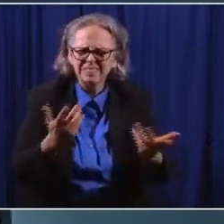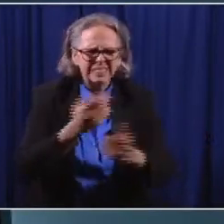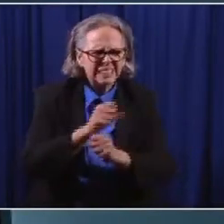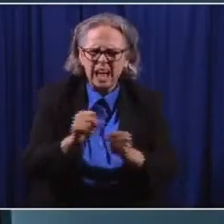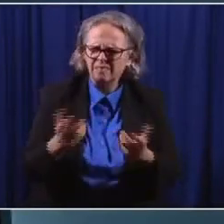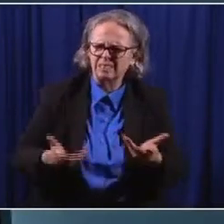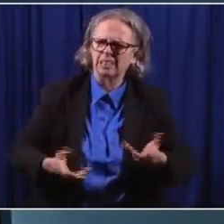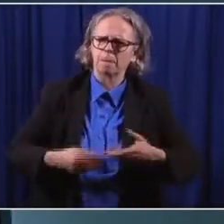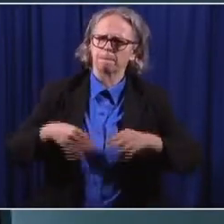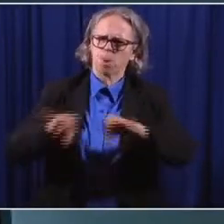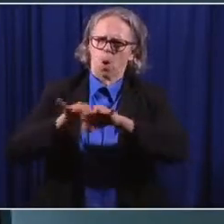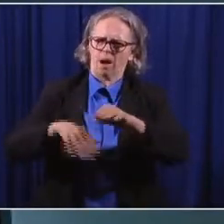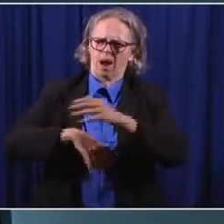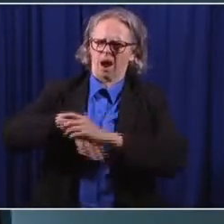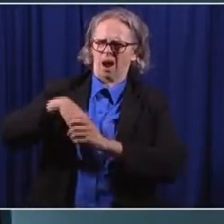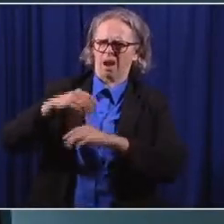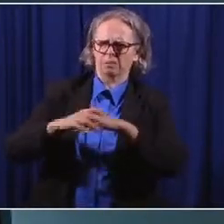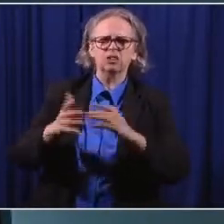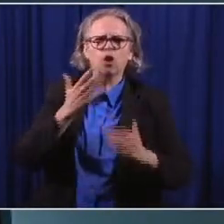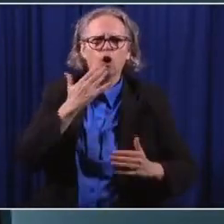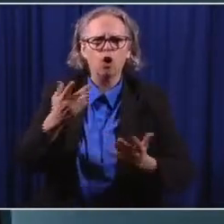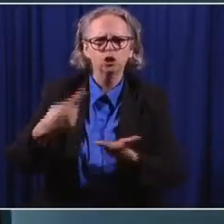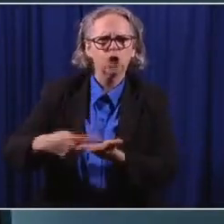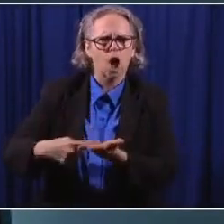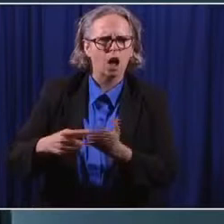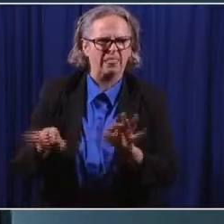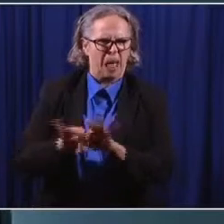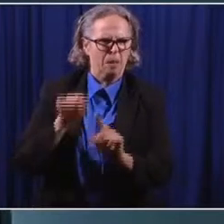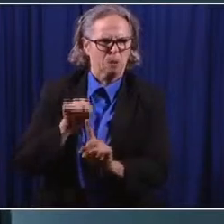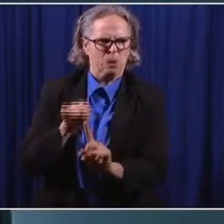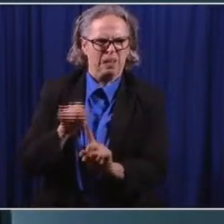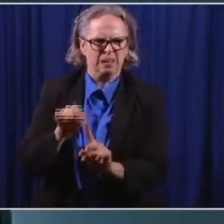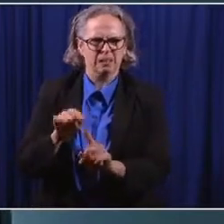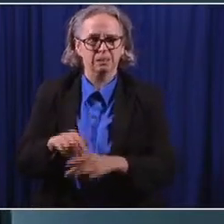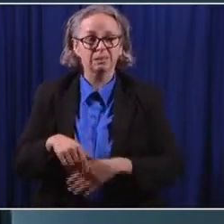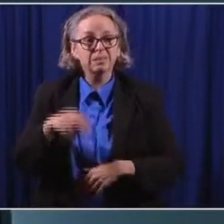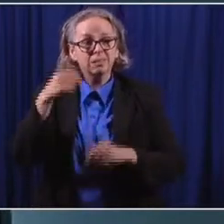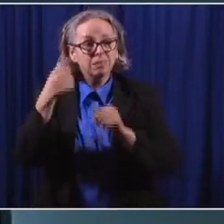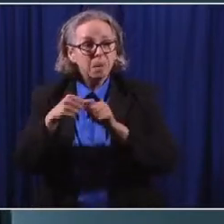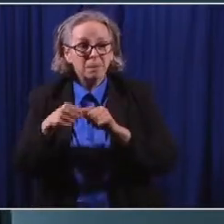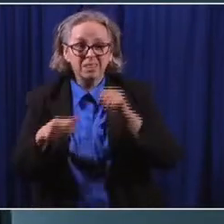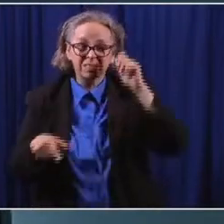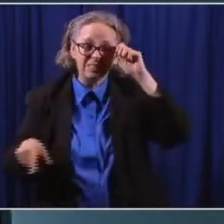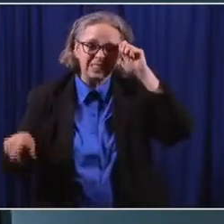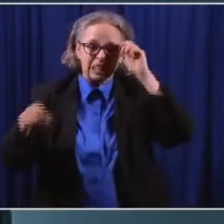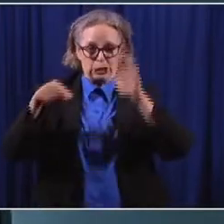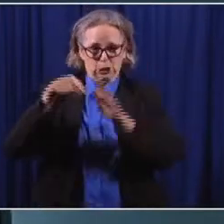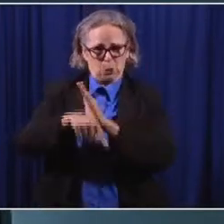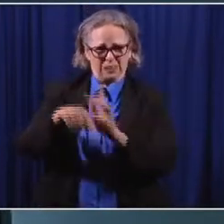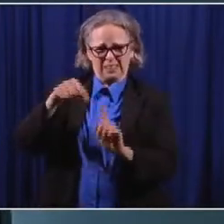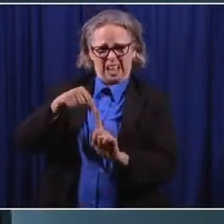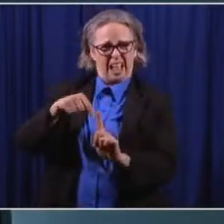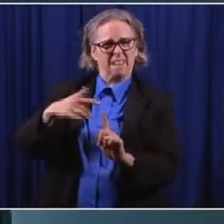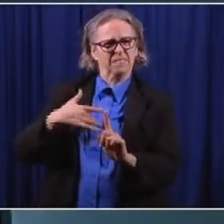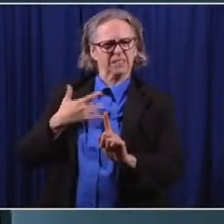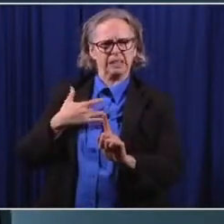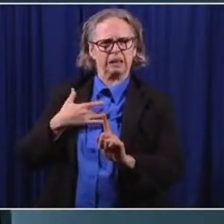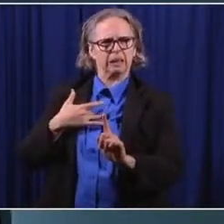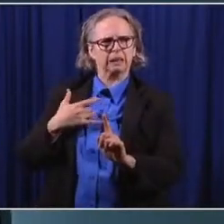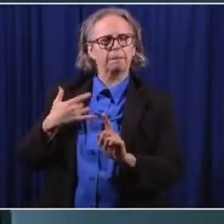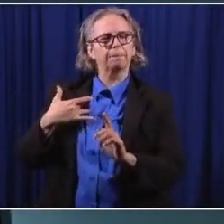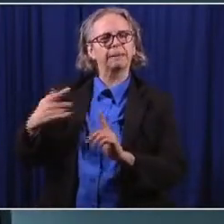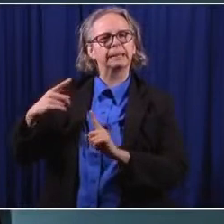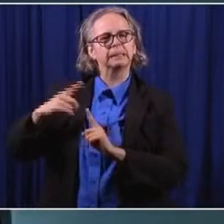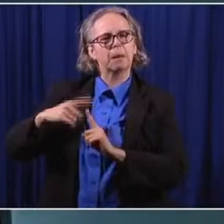do. And also remembering that suicidal feelings are temporary. And so having that conversation, checking in on